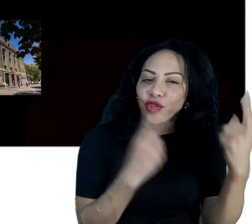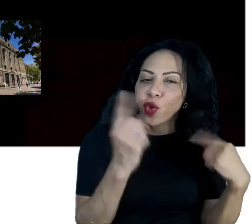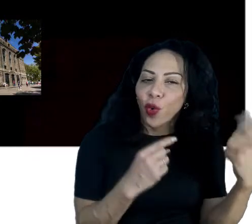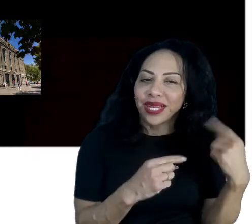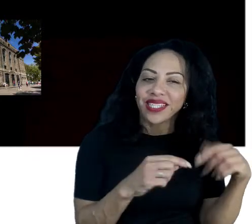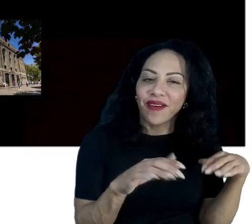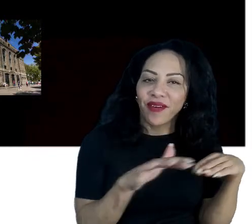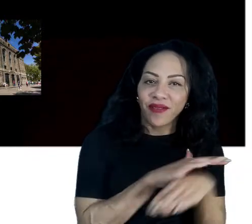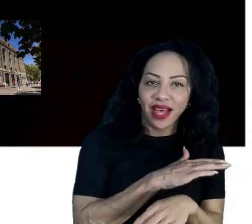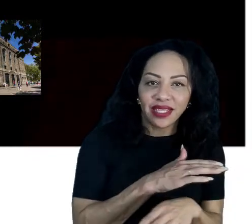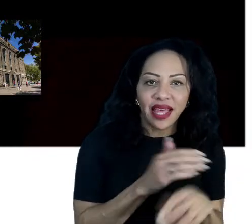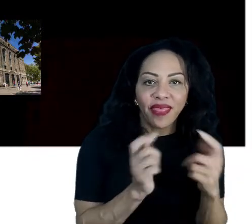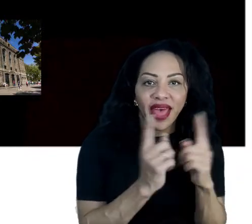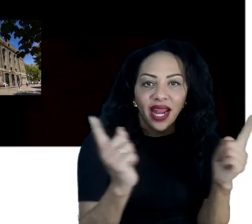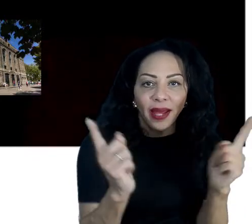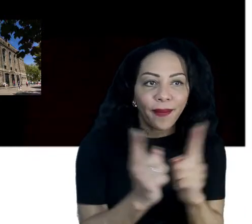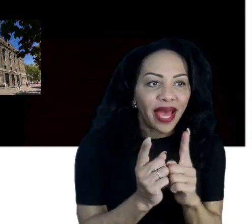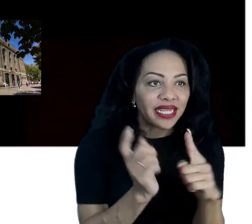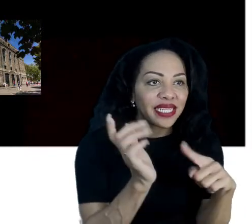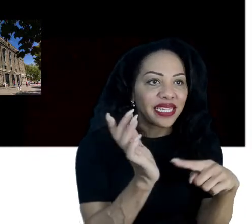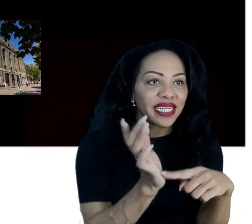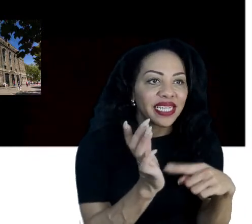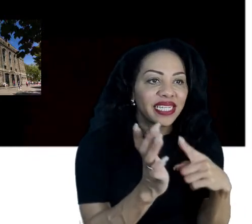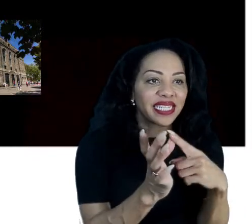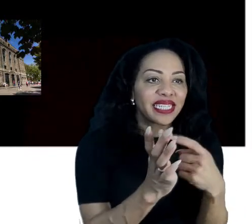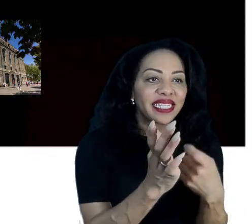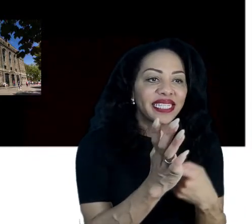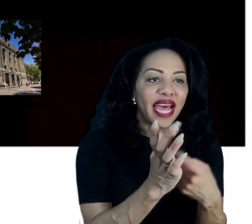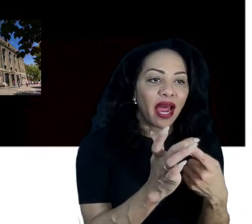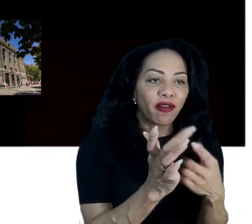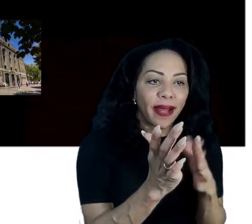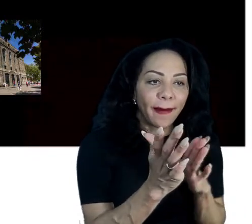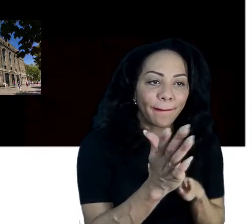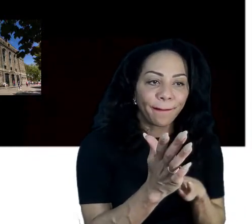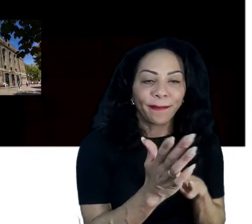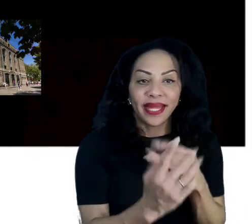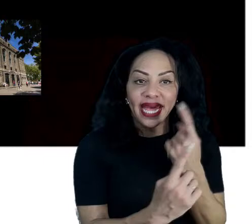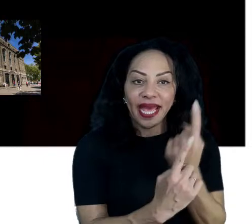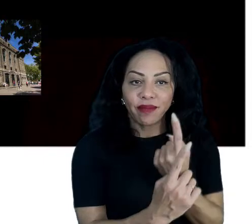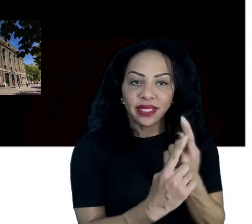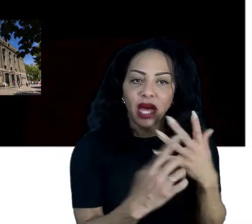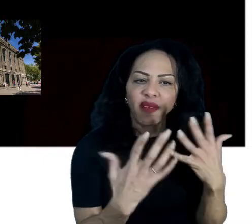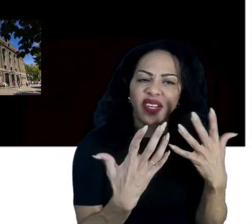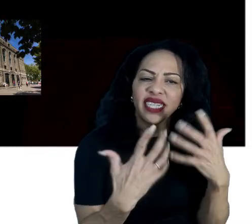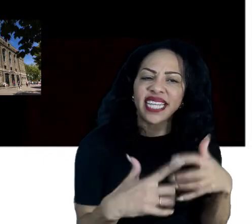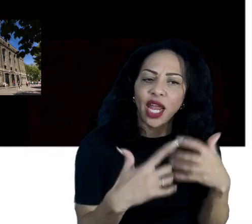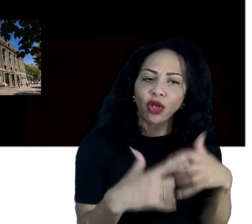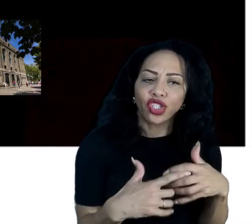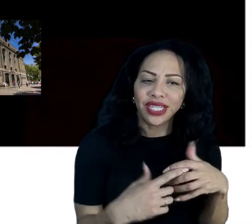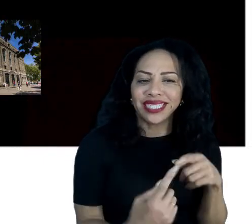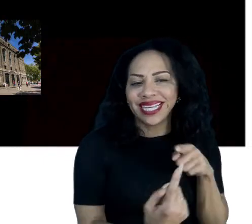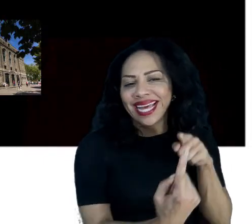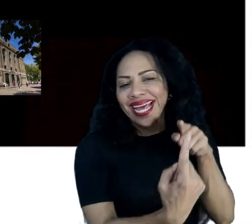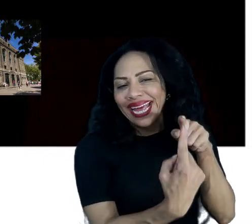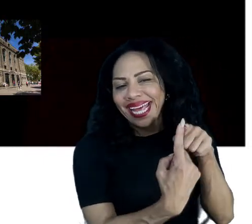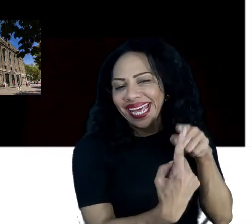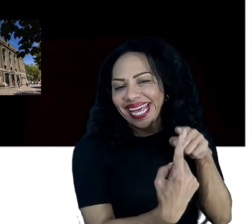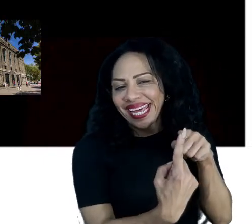a technologist, and he also has a whole network of